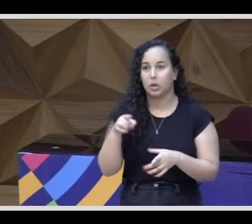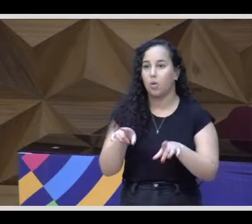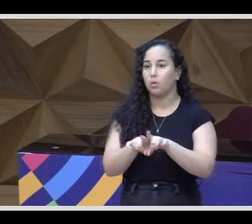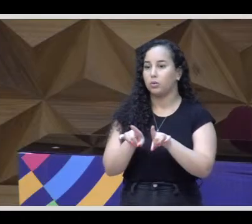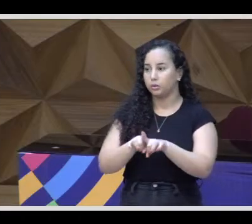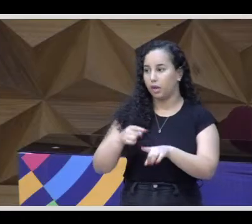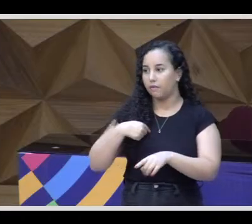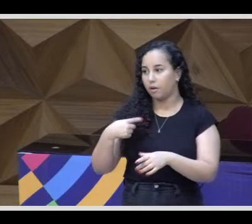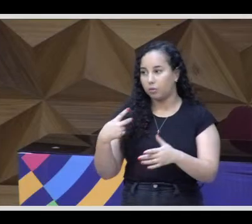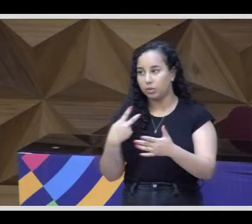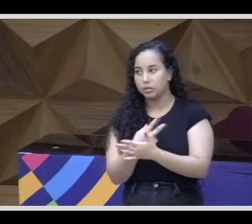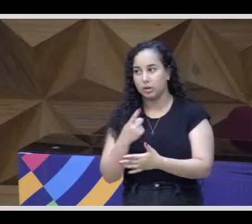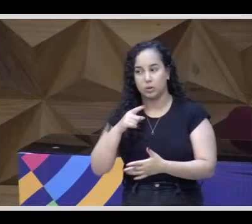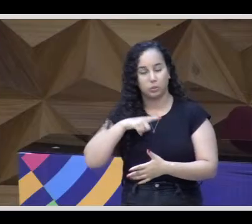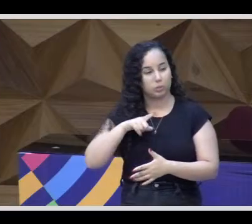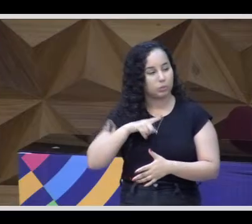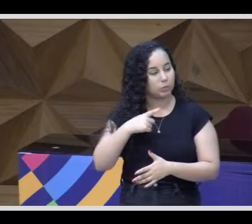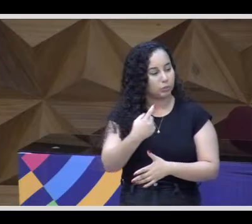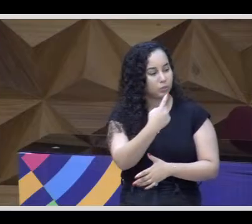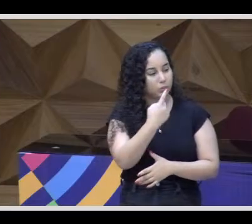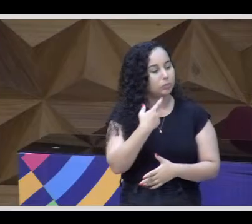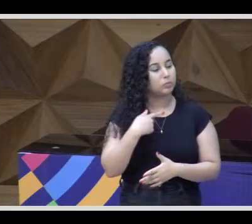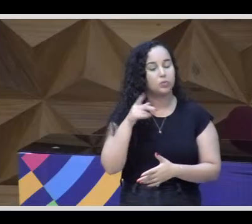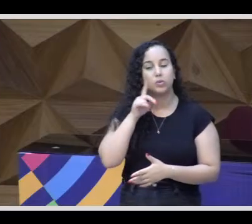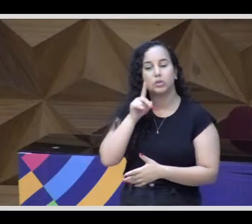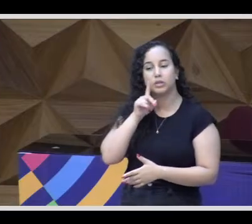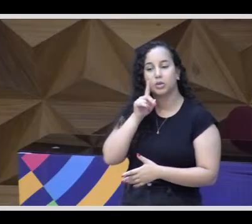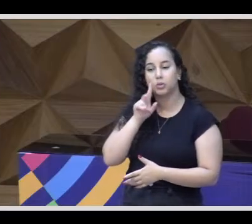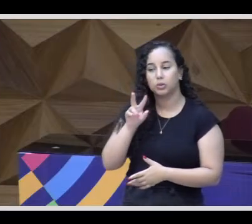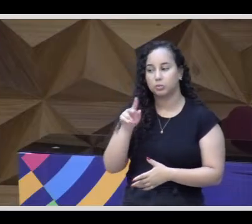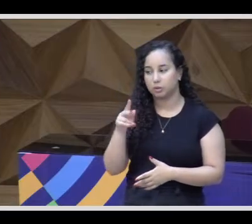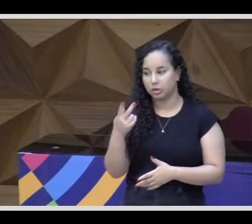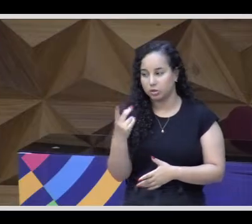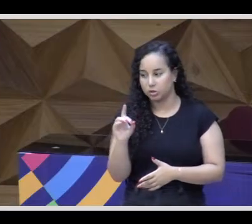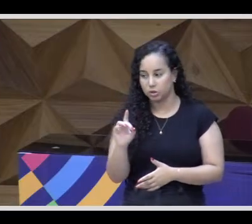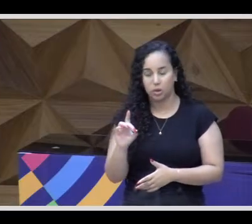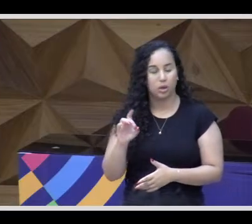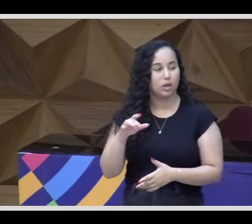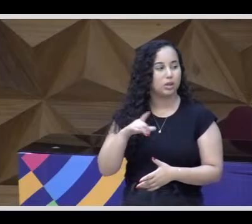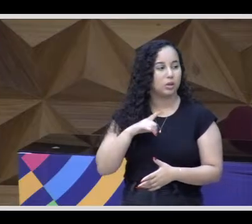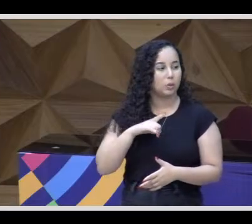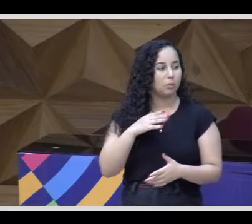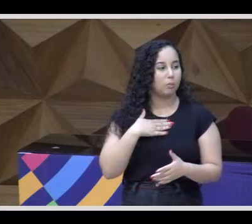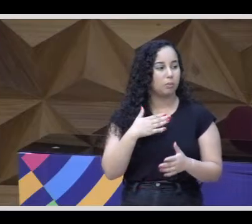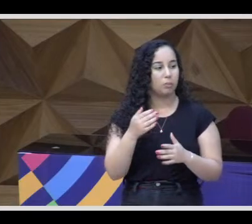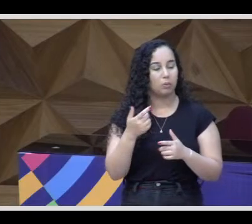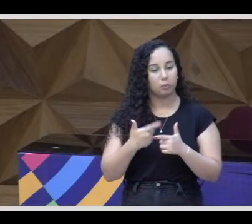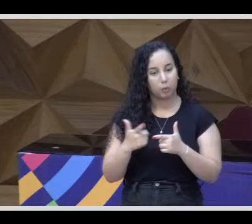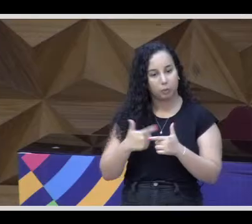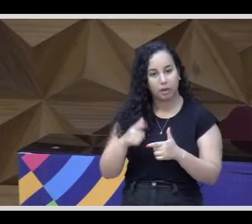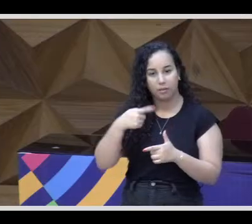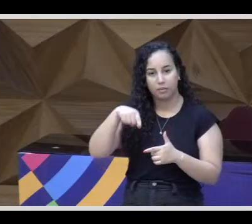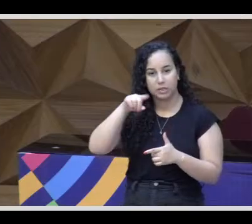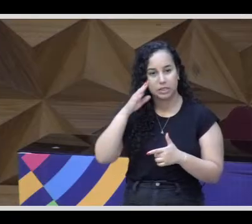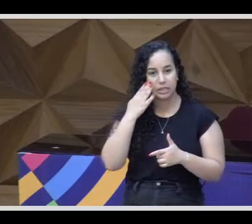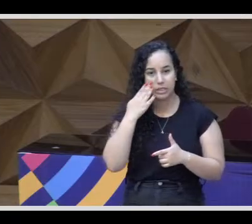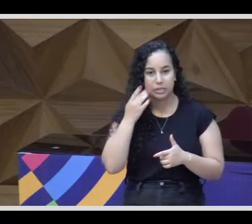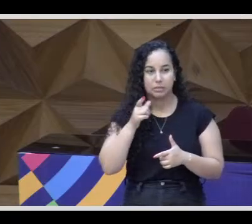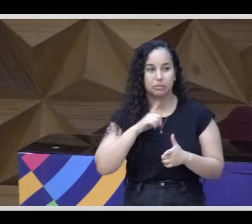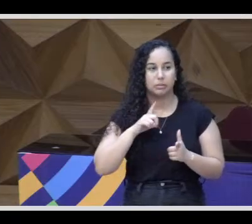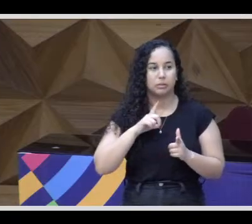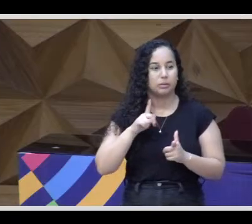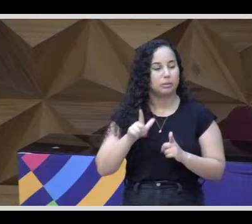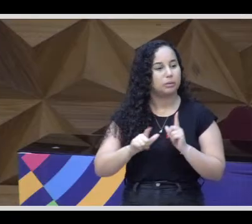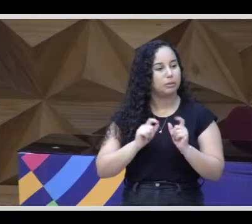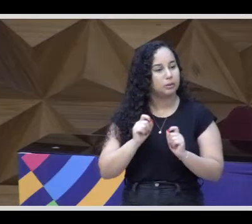my PhD in the United States that then became a product, because of the developments we